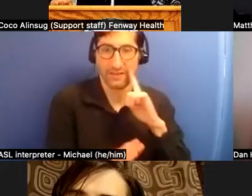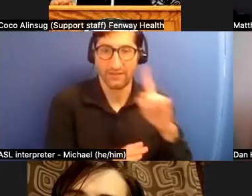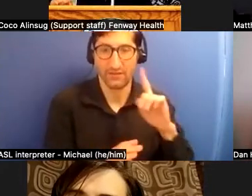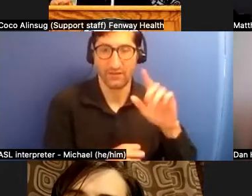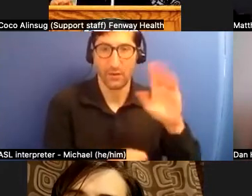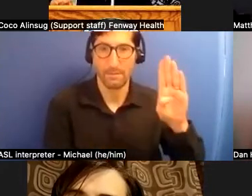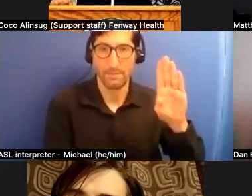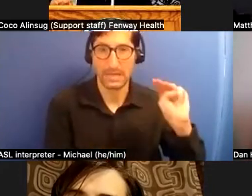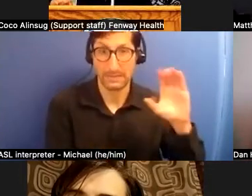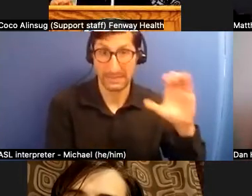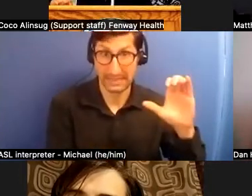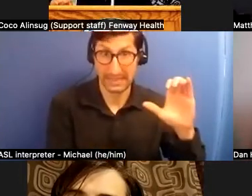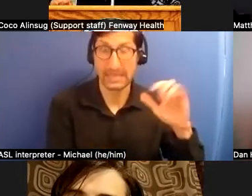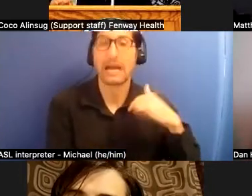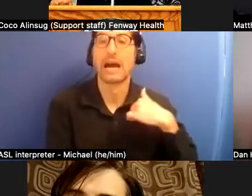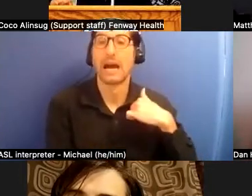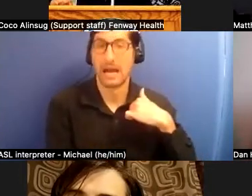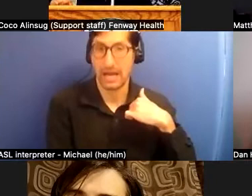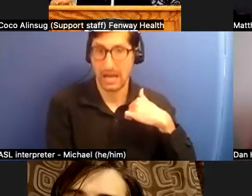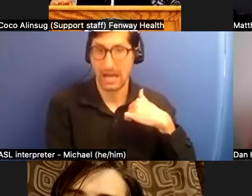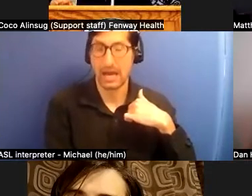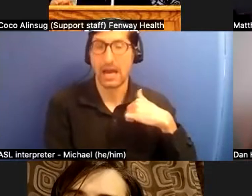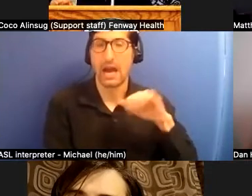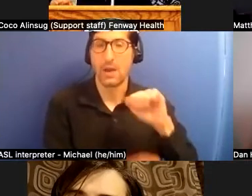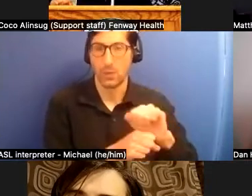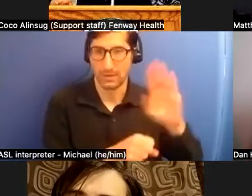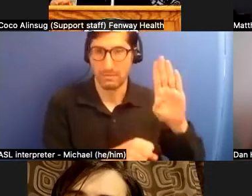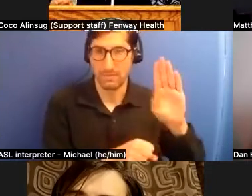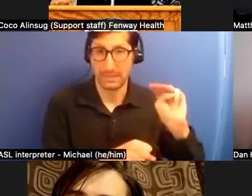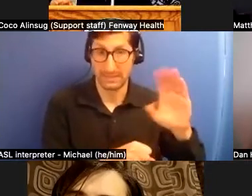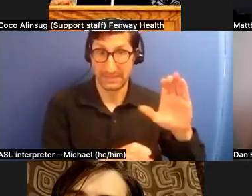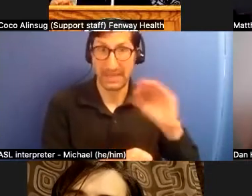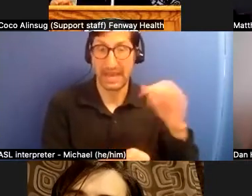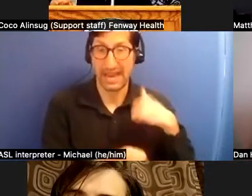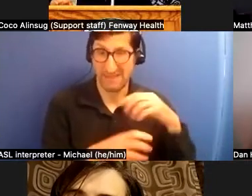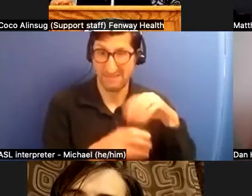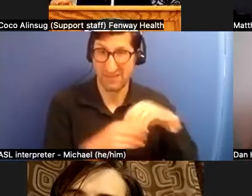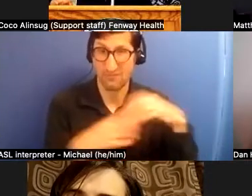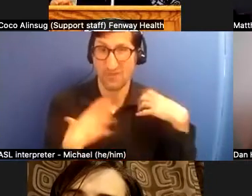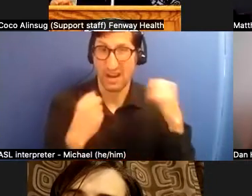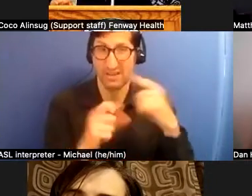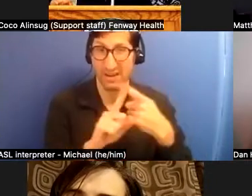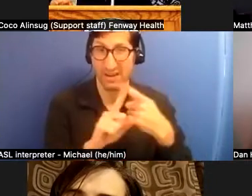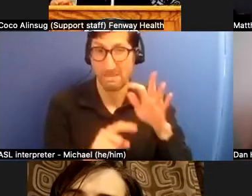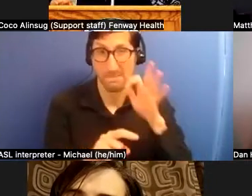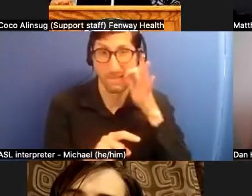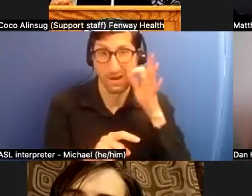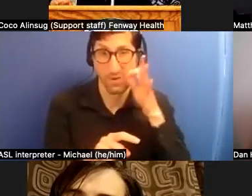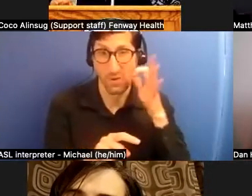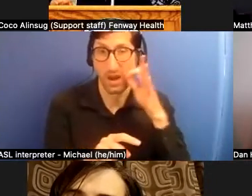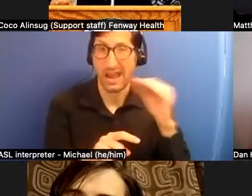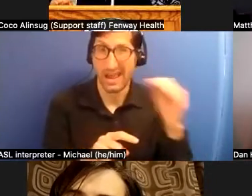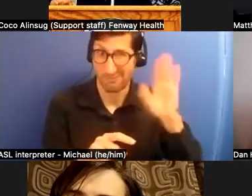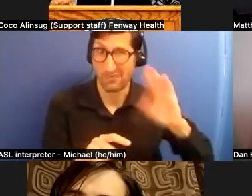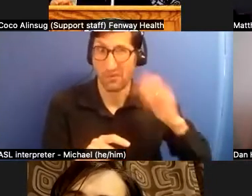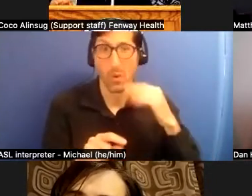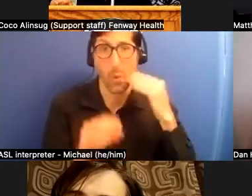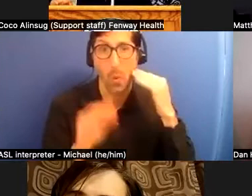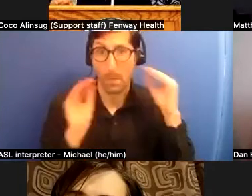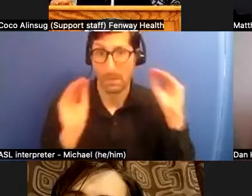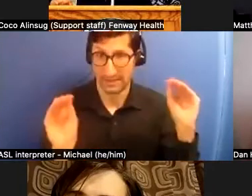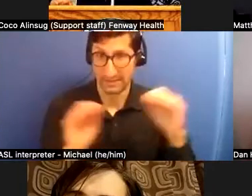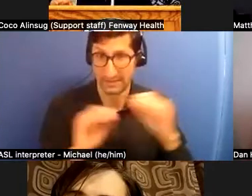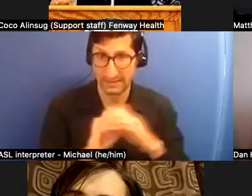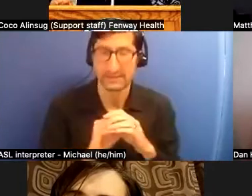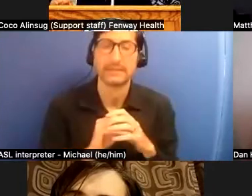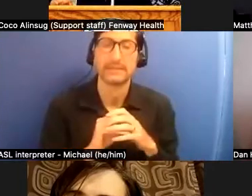also an addict in recovery from heroin use and homelessness. And part of what brings me to this work is, you